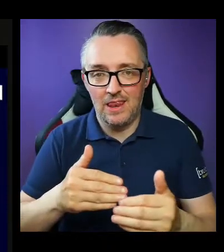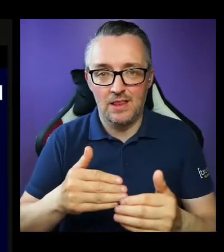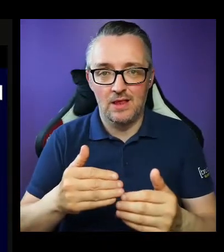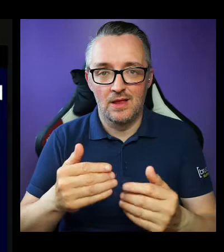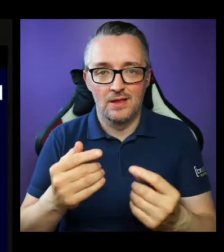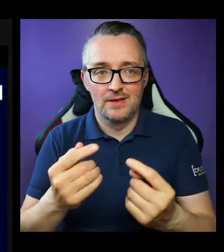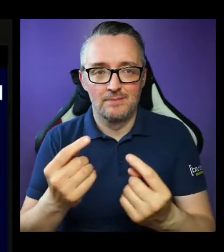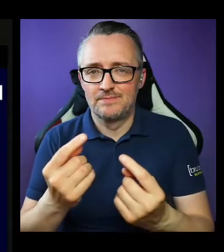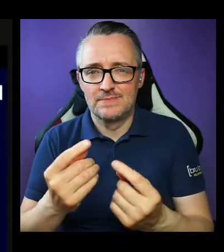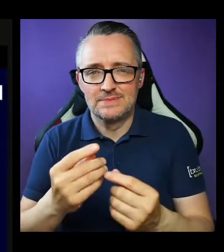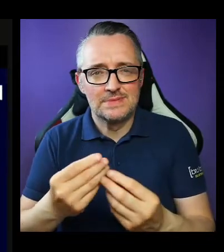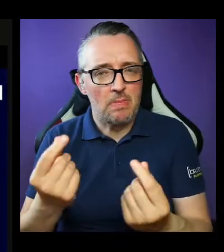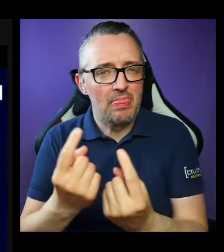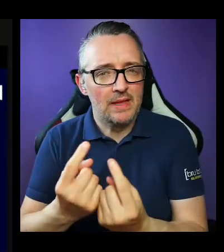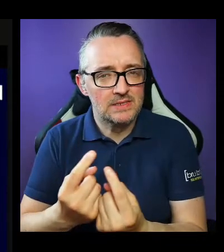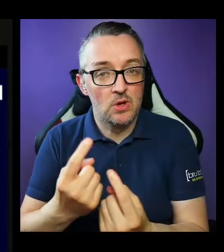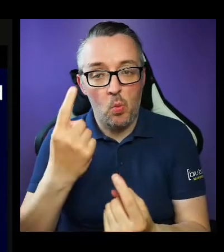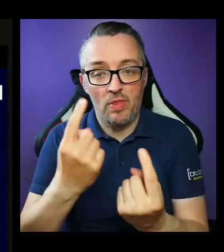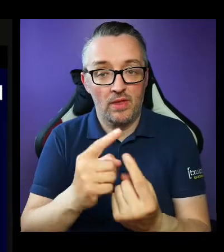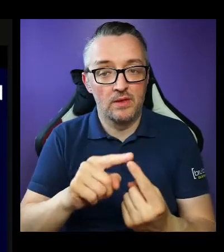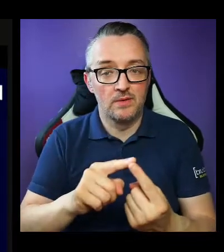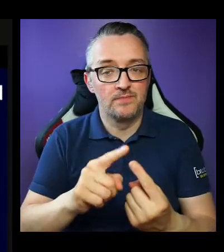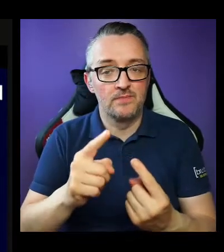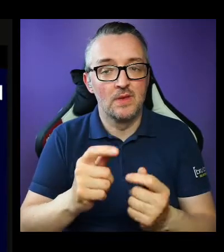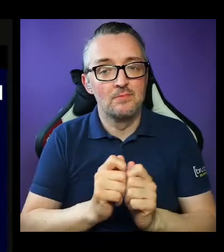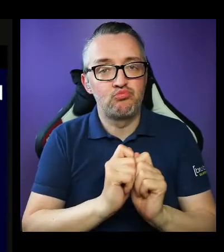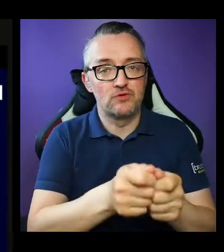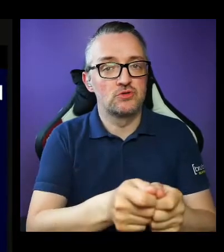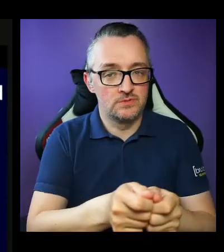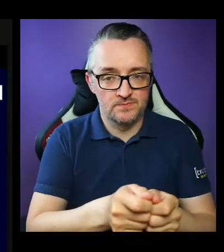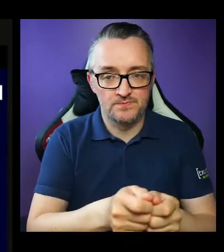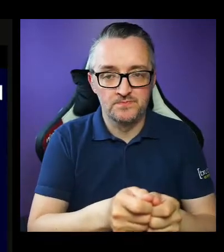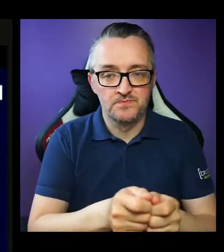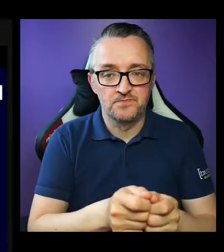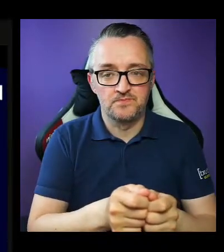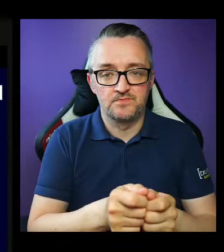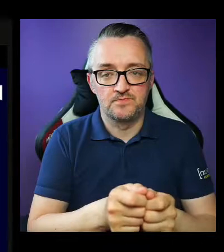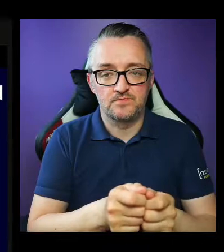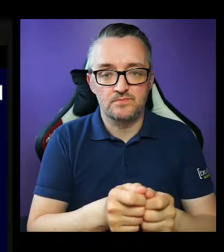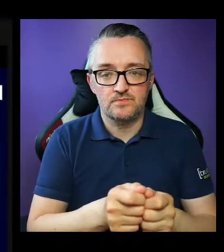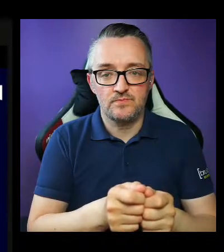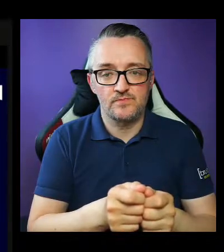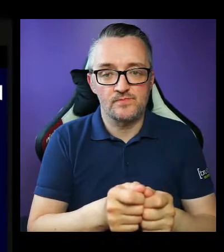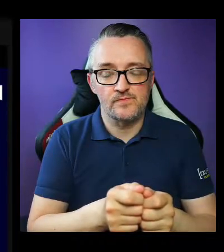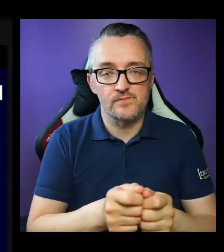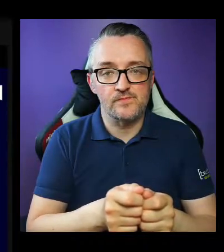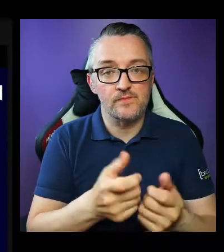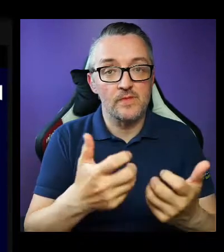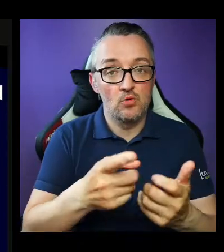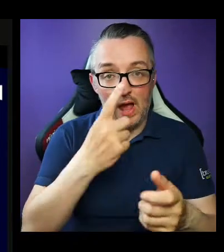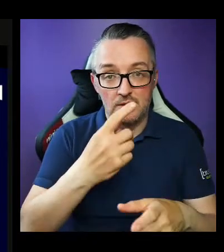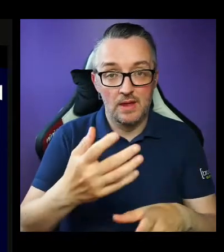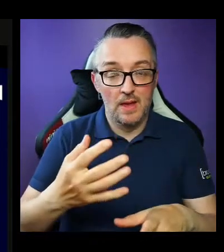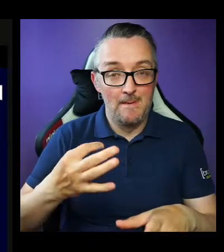with. And the first one was provisioning. So to take advantage of DynamoDB,